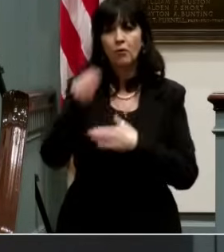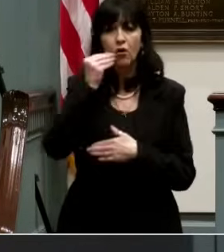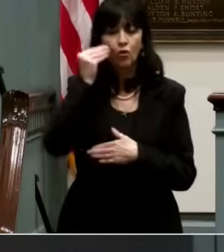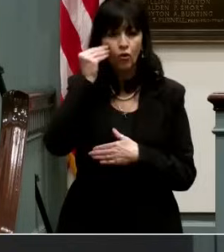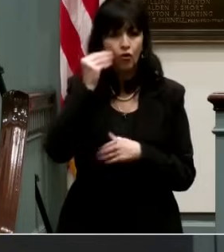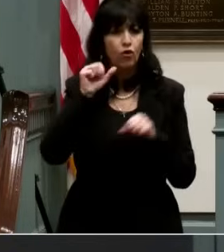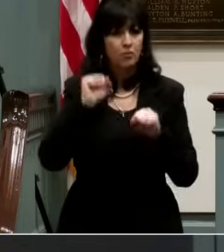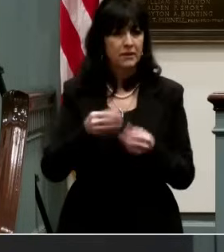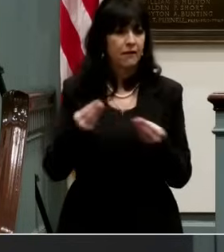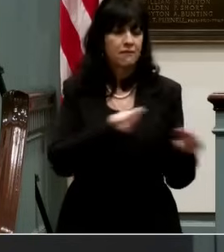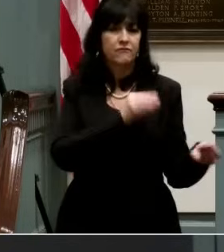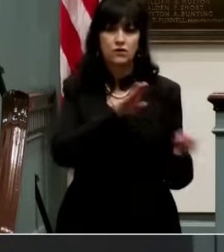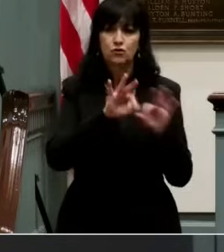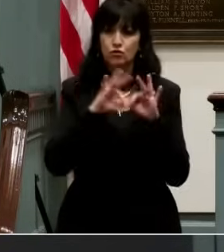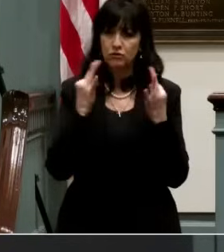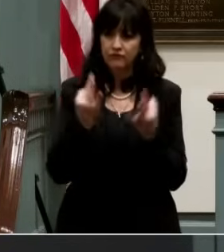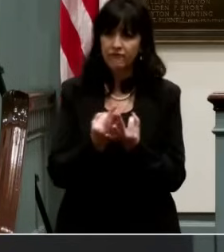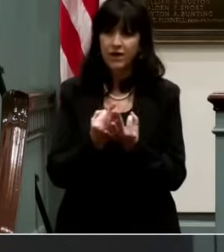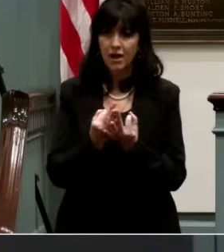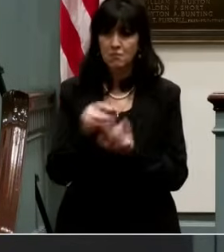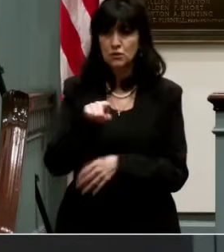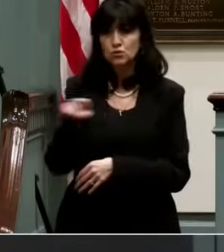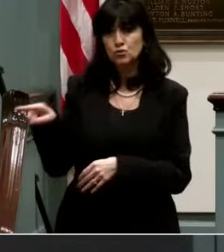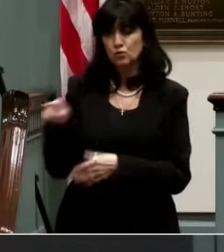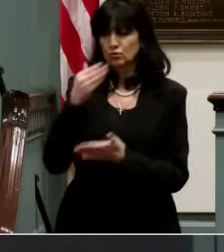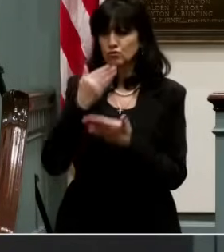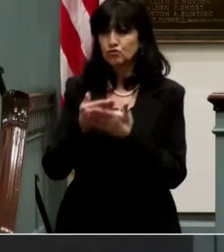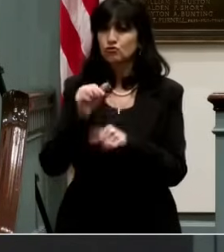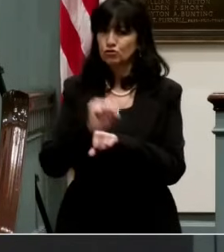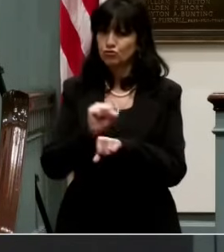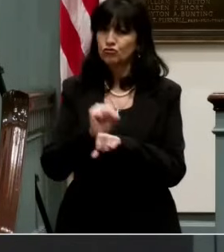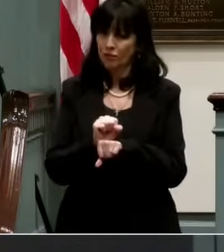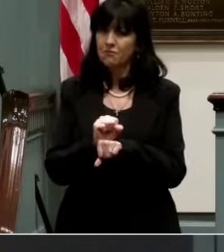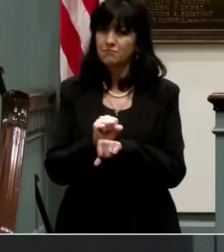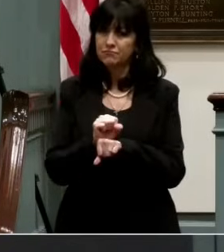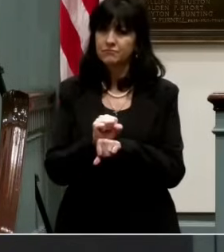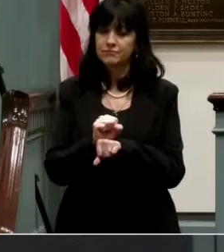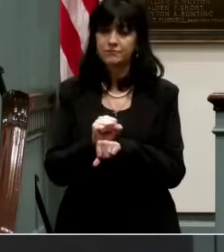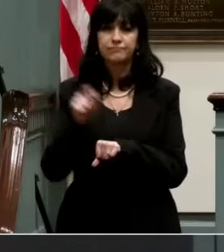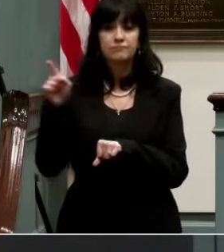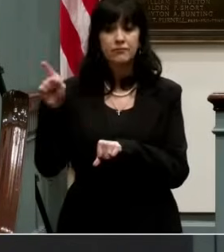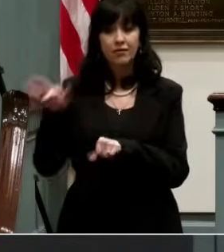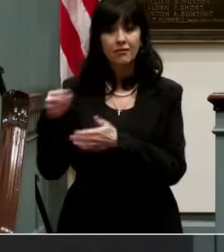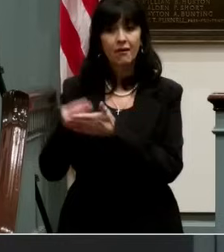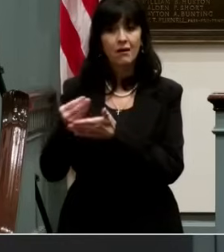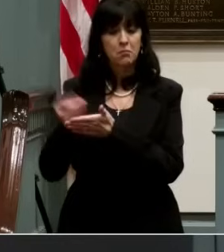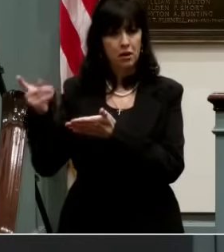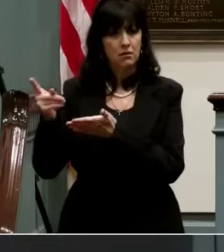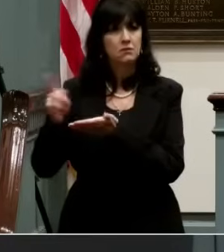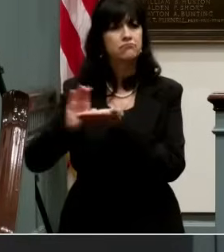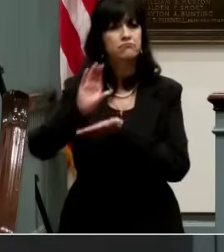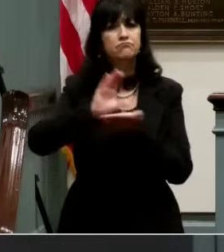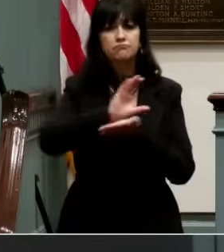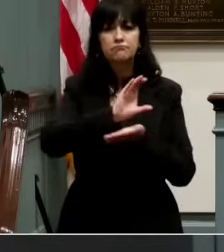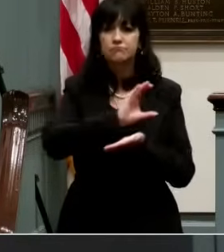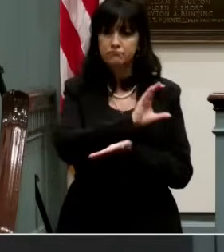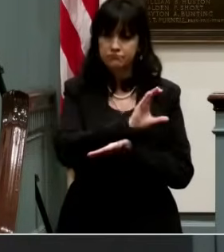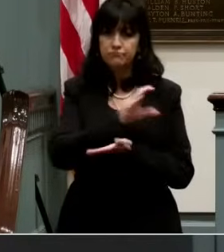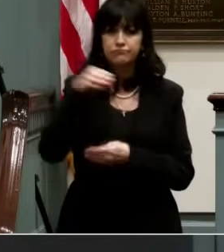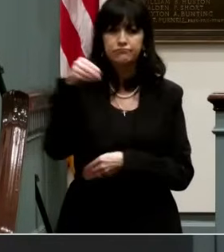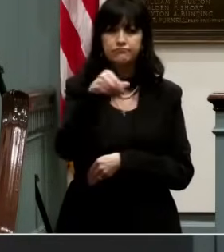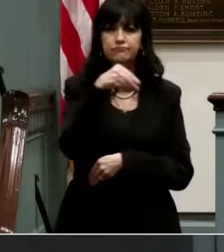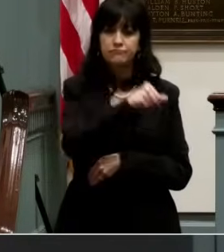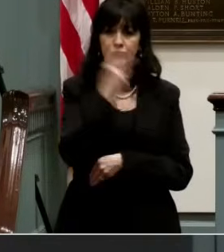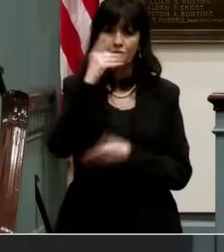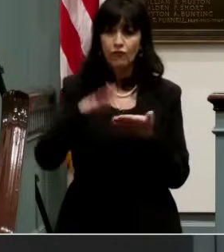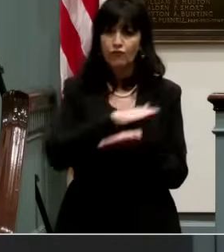these were good jobs that helped families afford a home and raise a family. They funded college tuitions and promised a secure